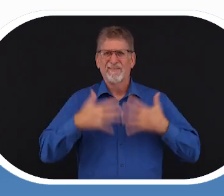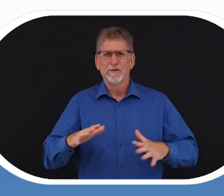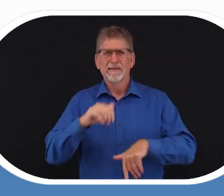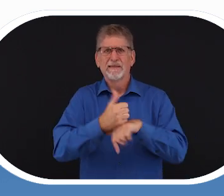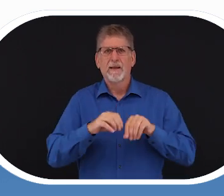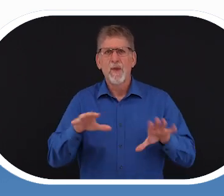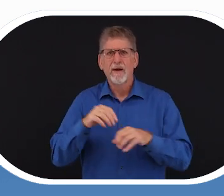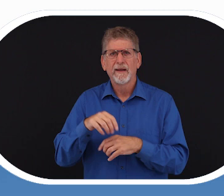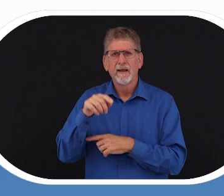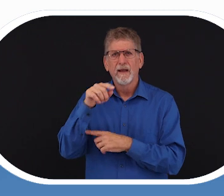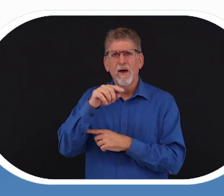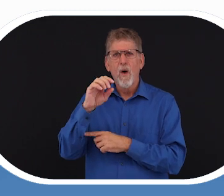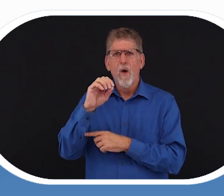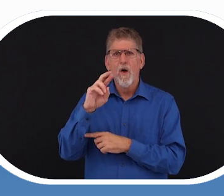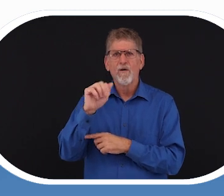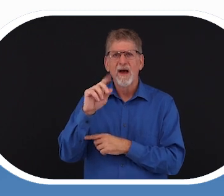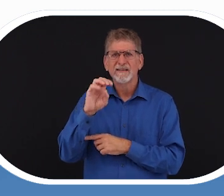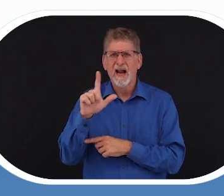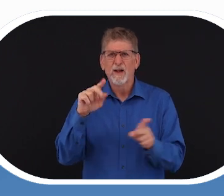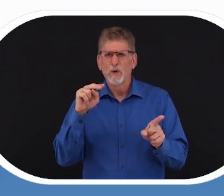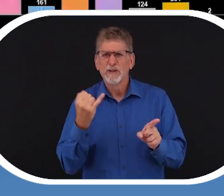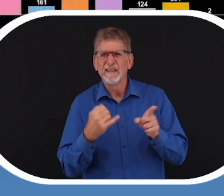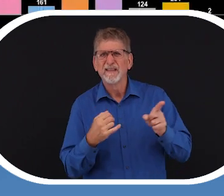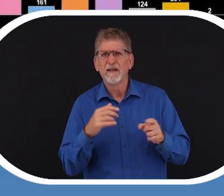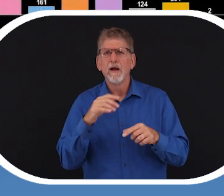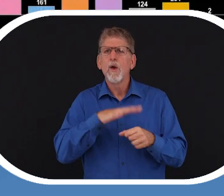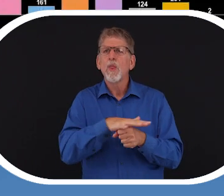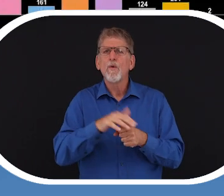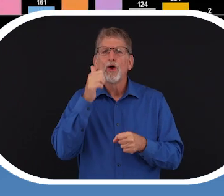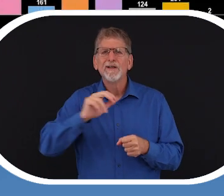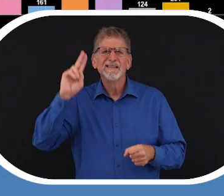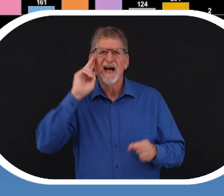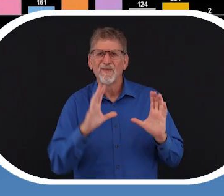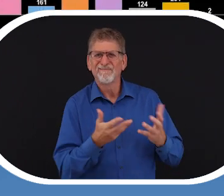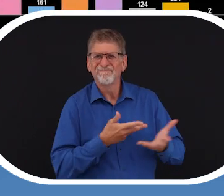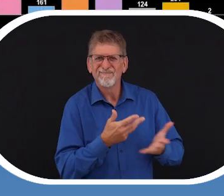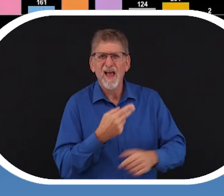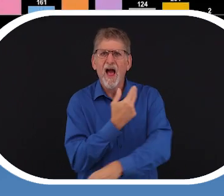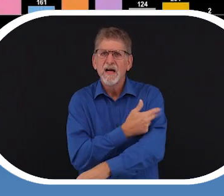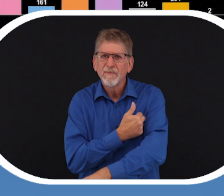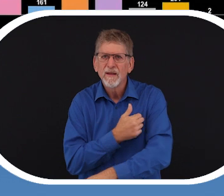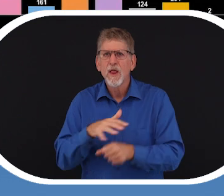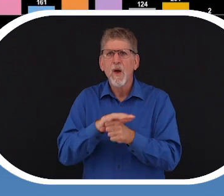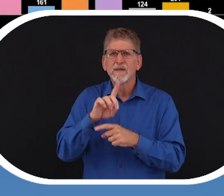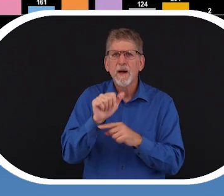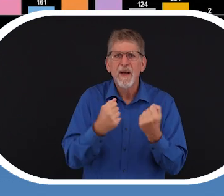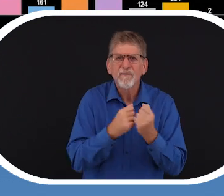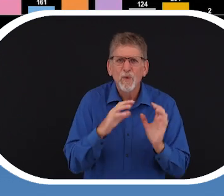local Girl Scouts, a hospital, and a local disability advocacy group. Here again, I'm showing a color-coded map of the collected